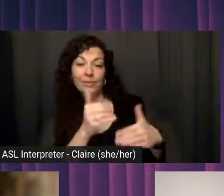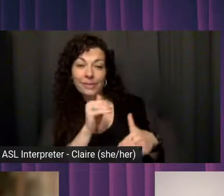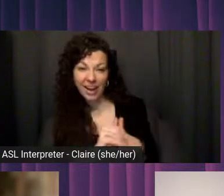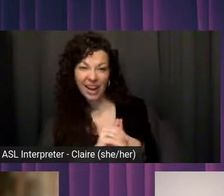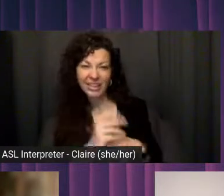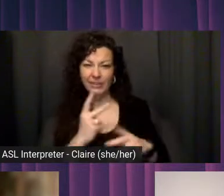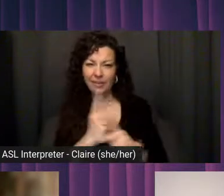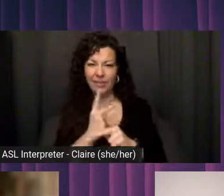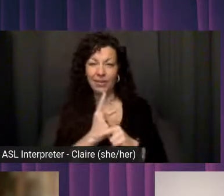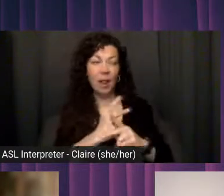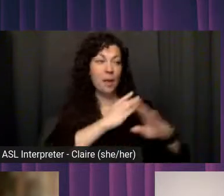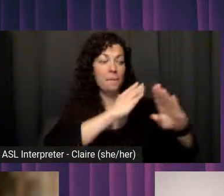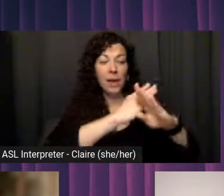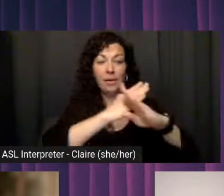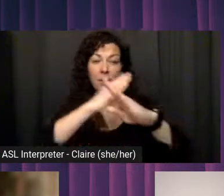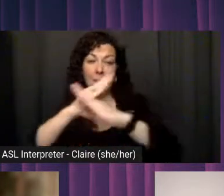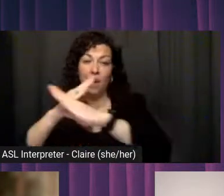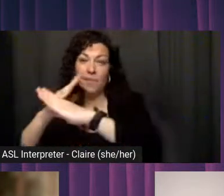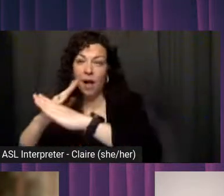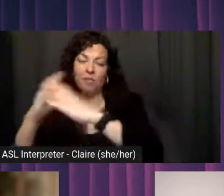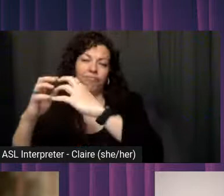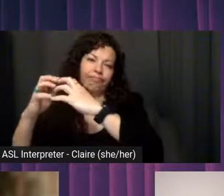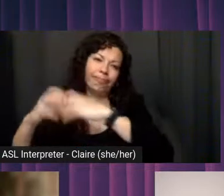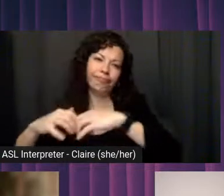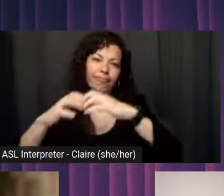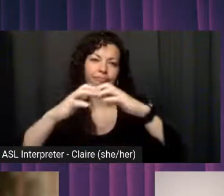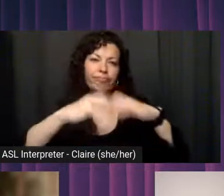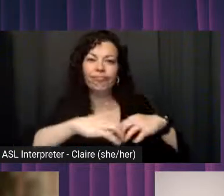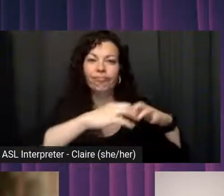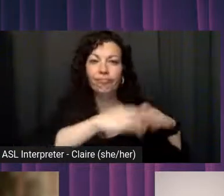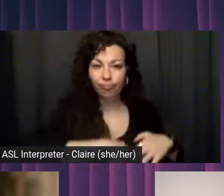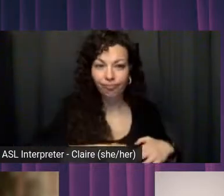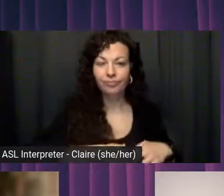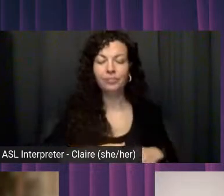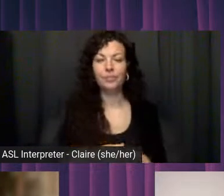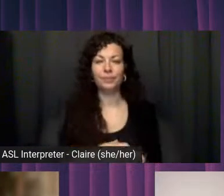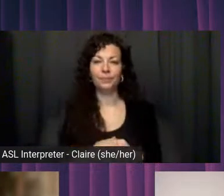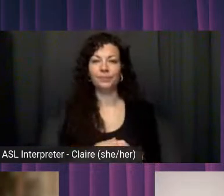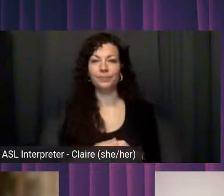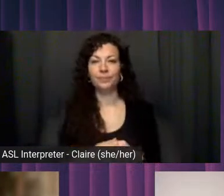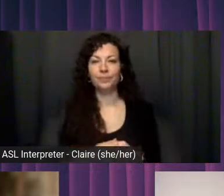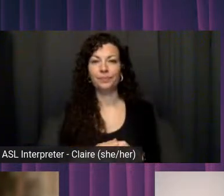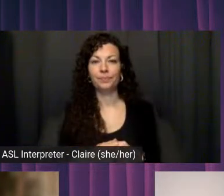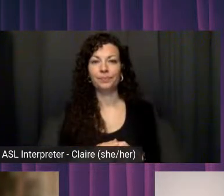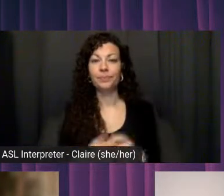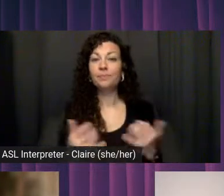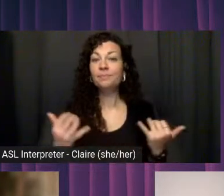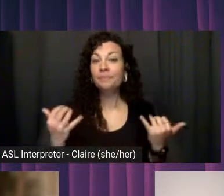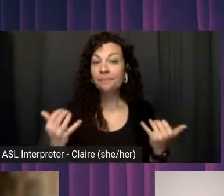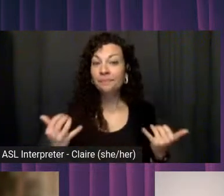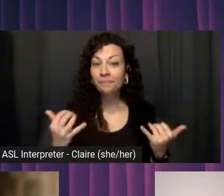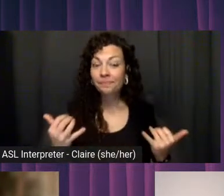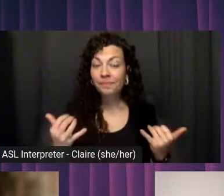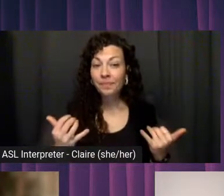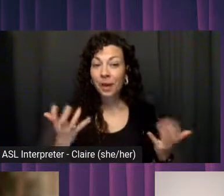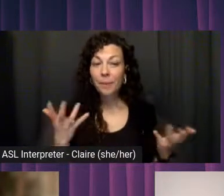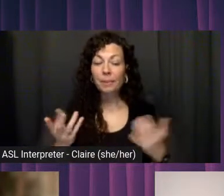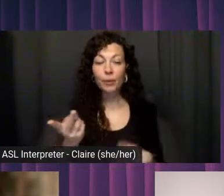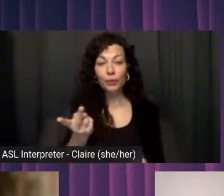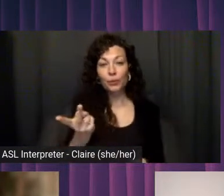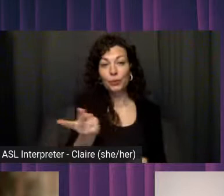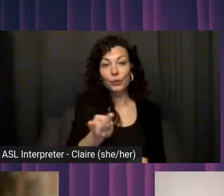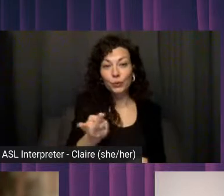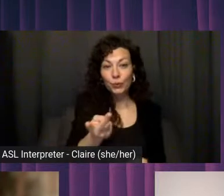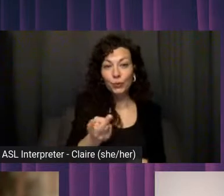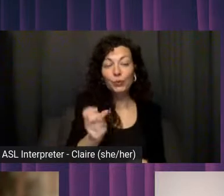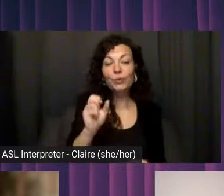to communication. So I think this is a great moment in the conversation to for the two of you to help us